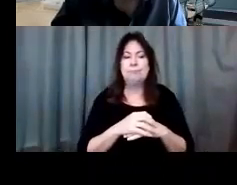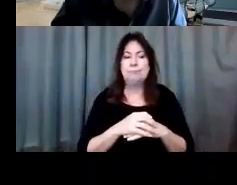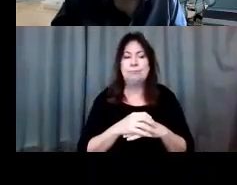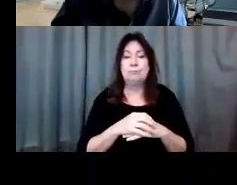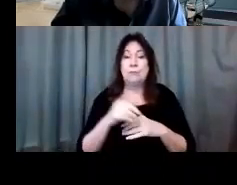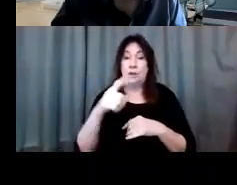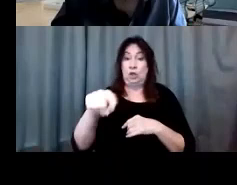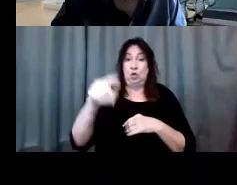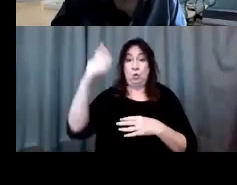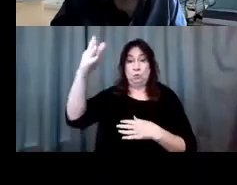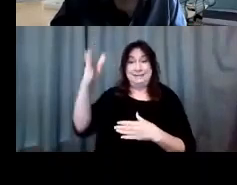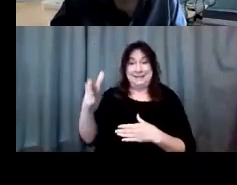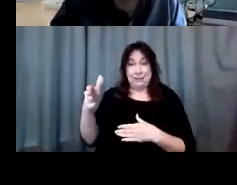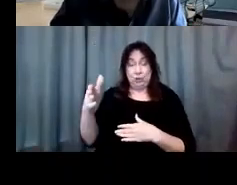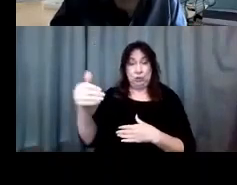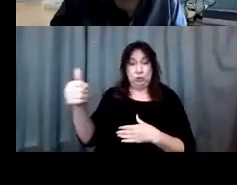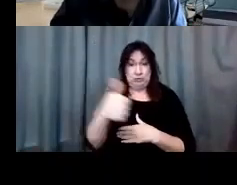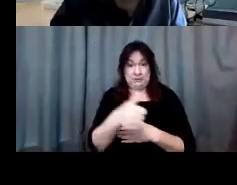as a presenter